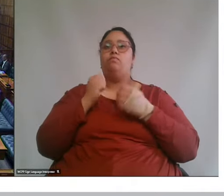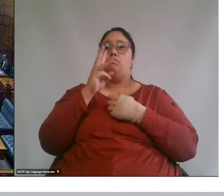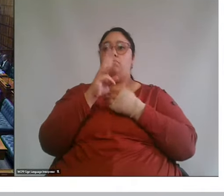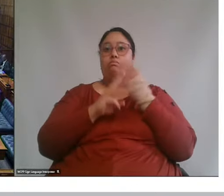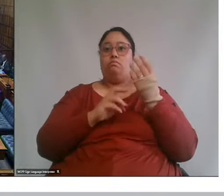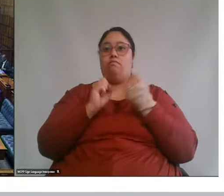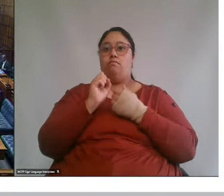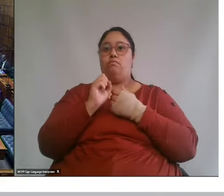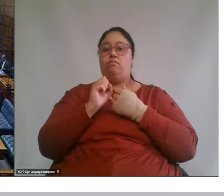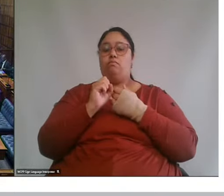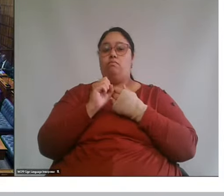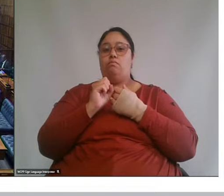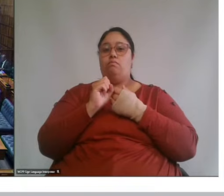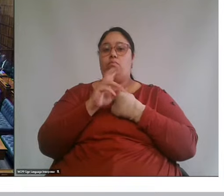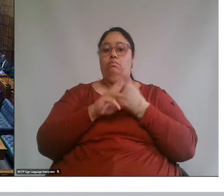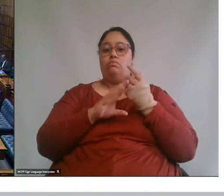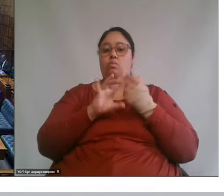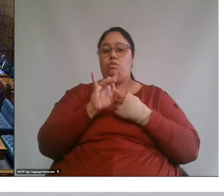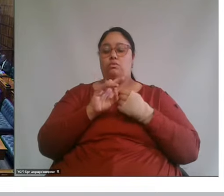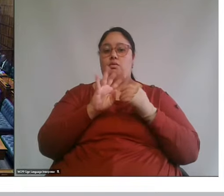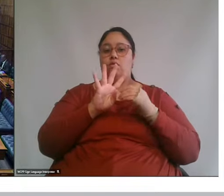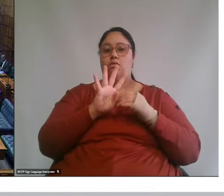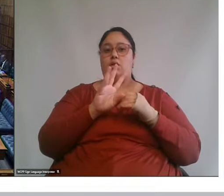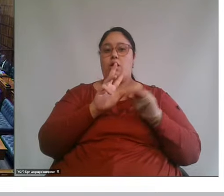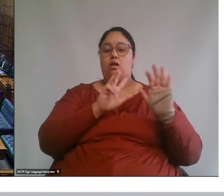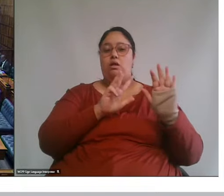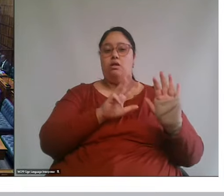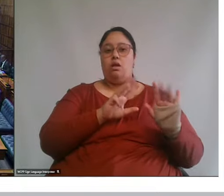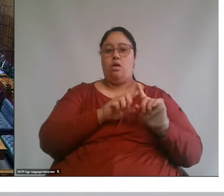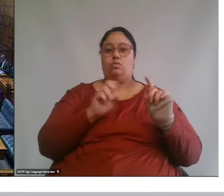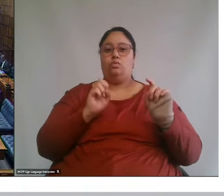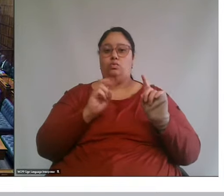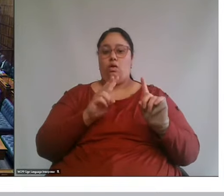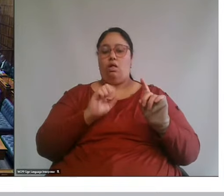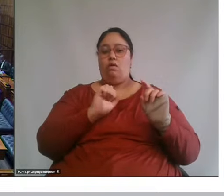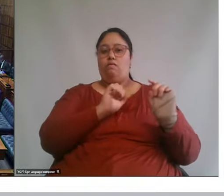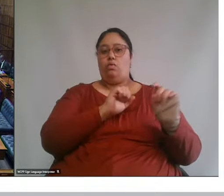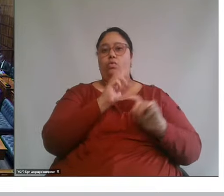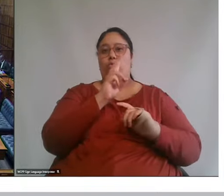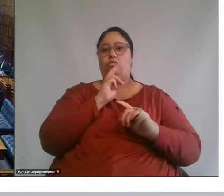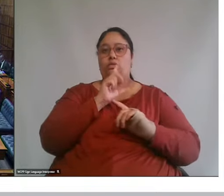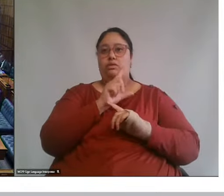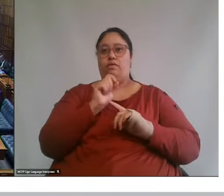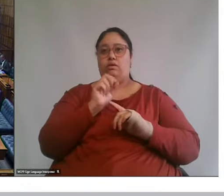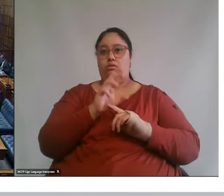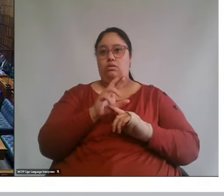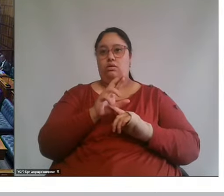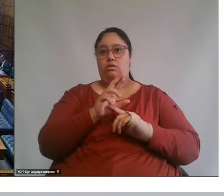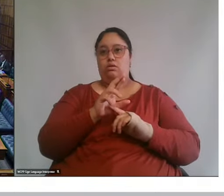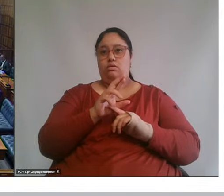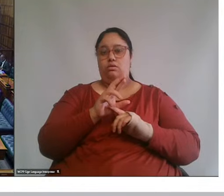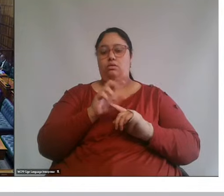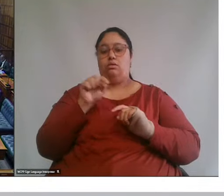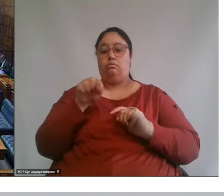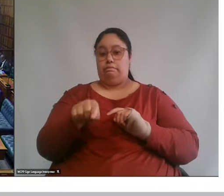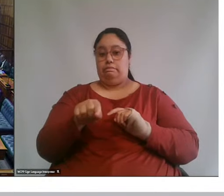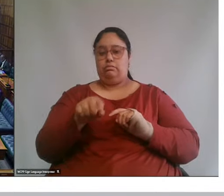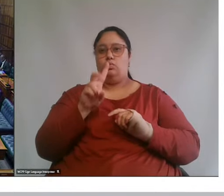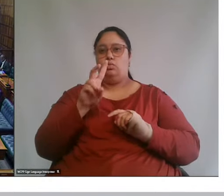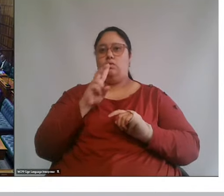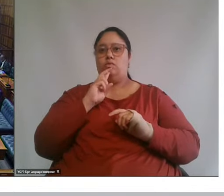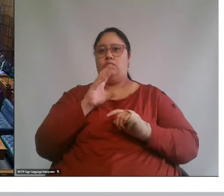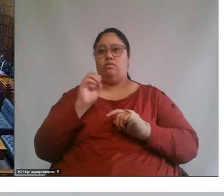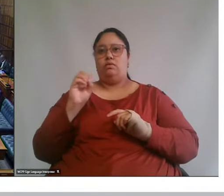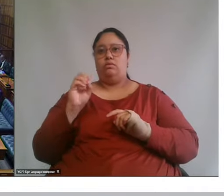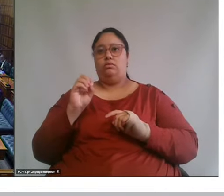and which I understand that you may not necessarily be responsible to handhold companies but having